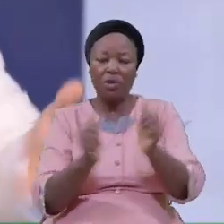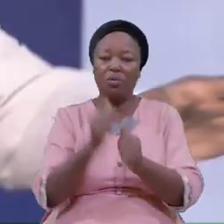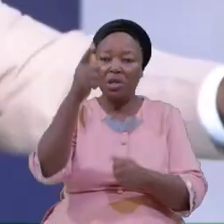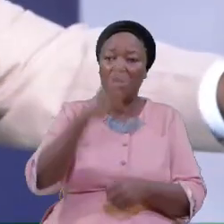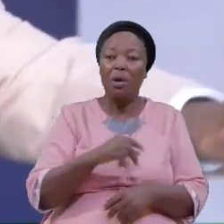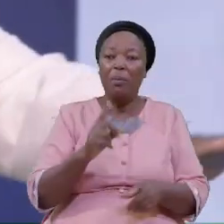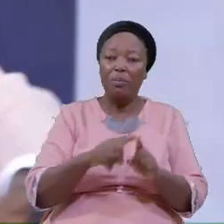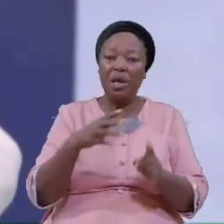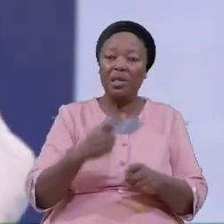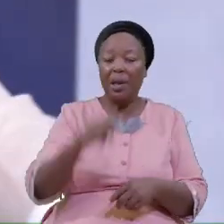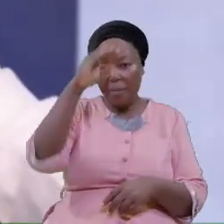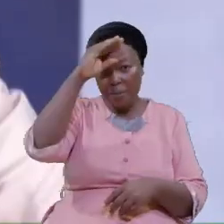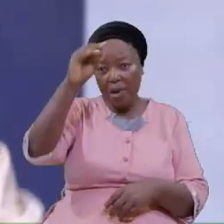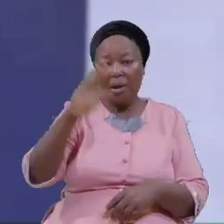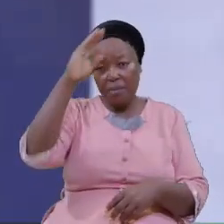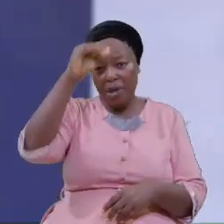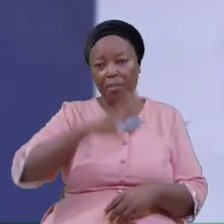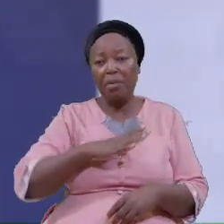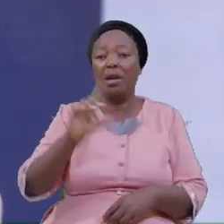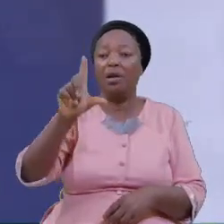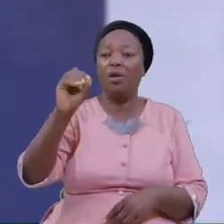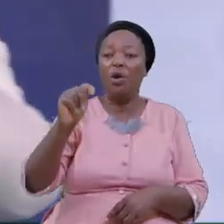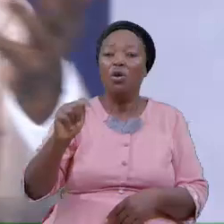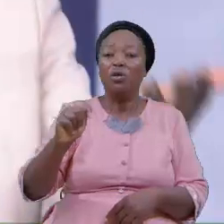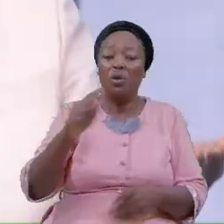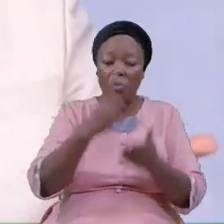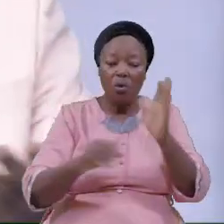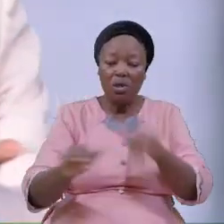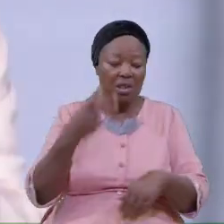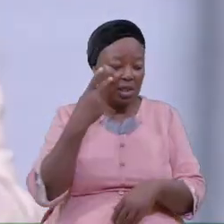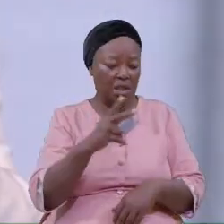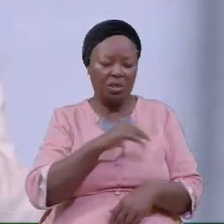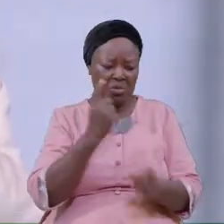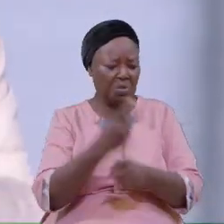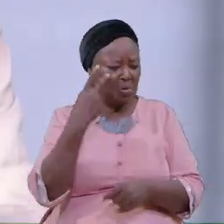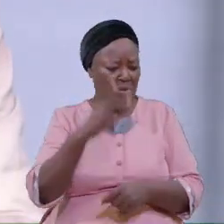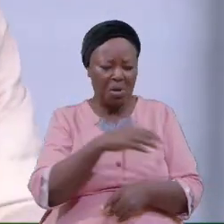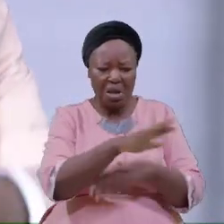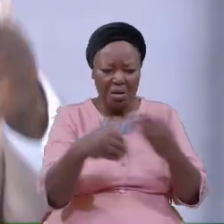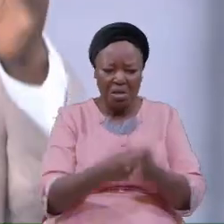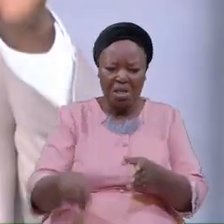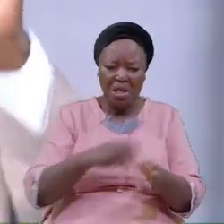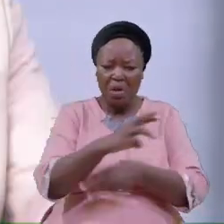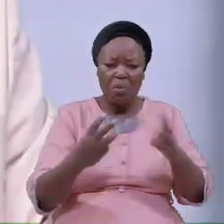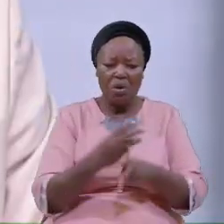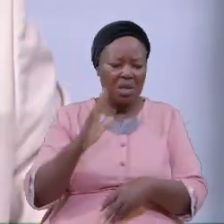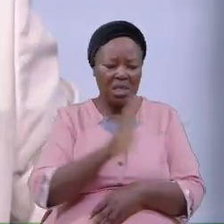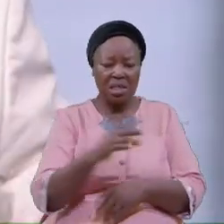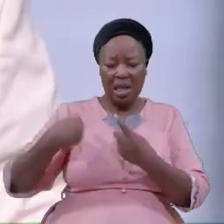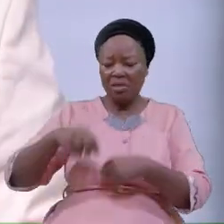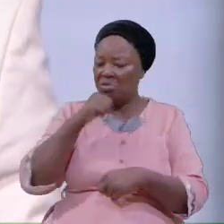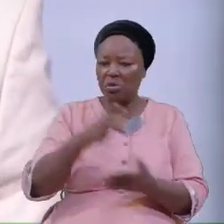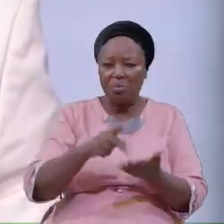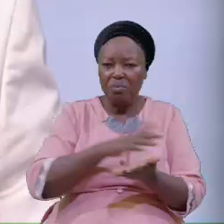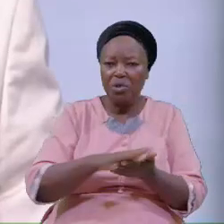did he see? Only saw this one here. His heart was not pure. He didn't see God.